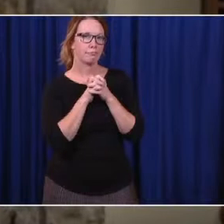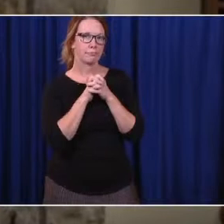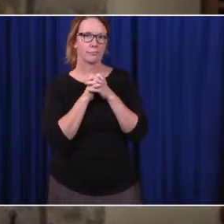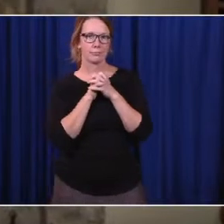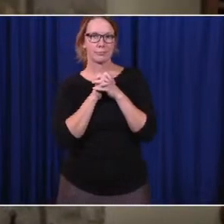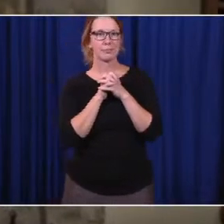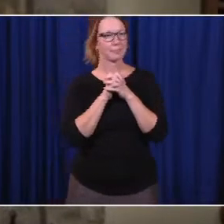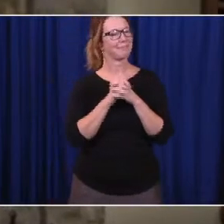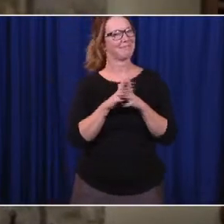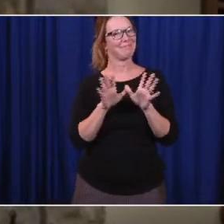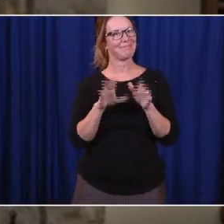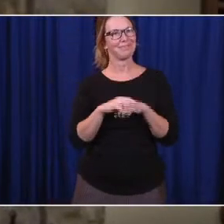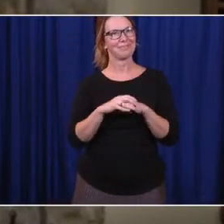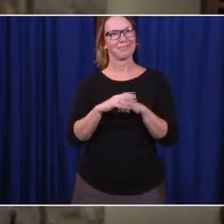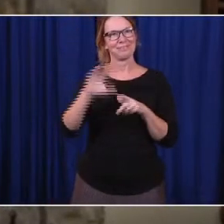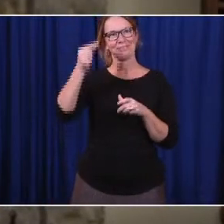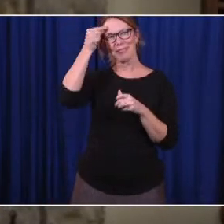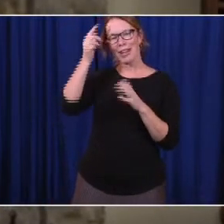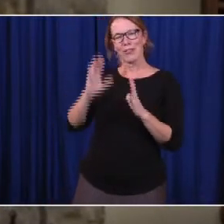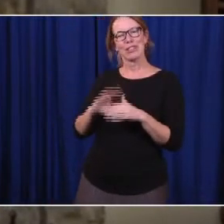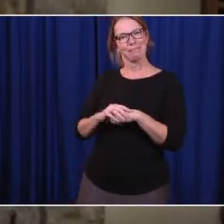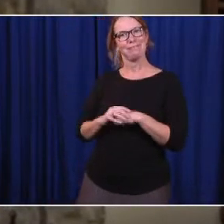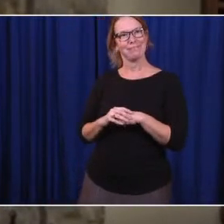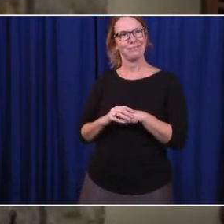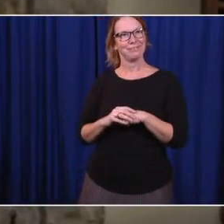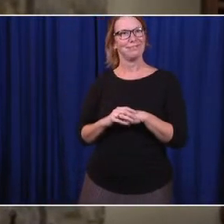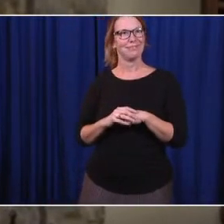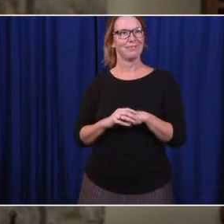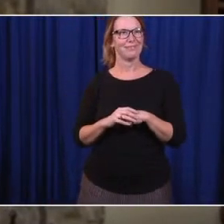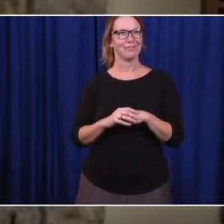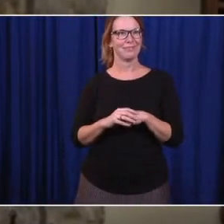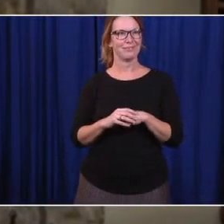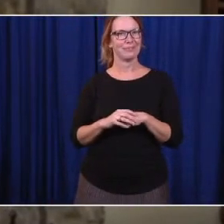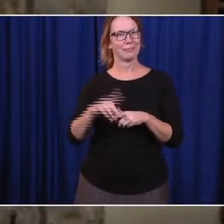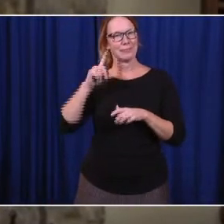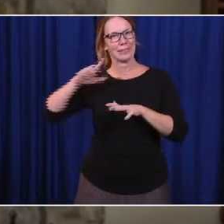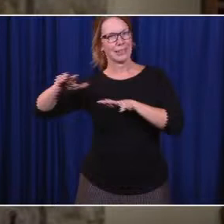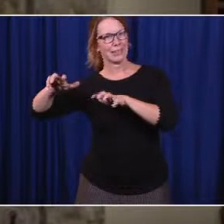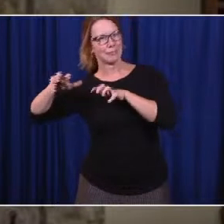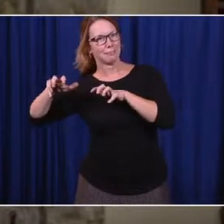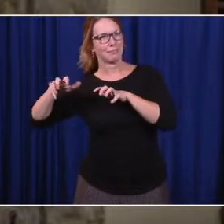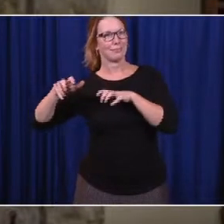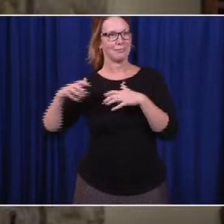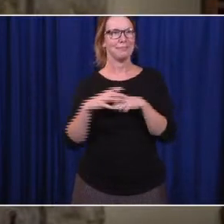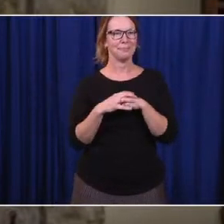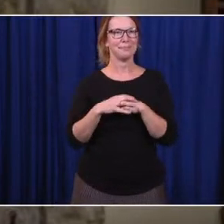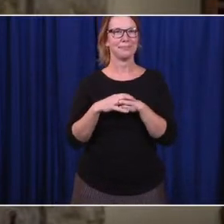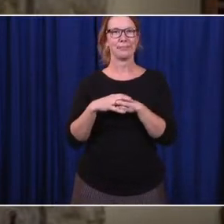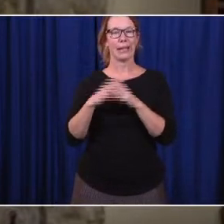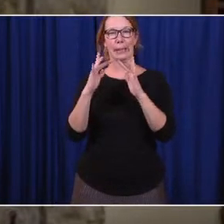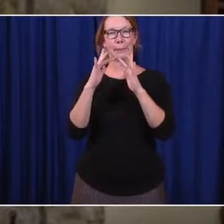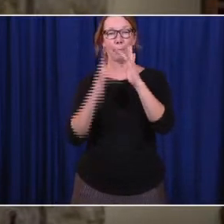I think we got a little problem. We've got her frozen on my screen. And